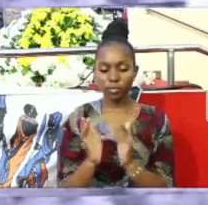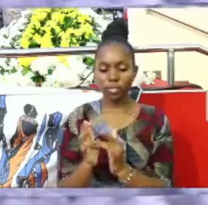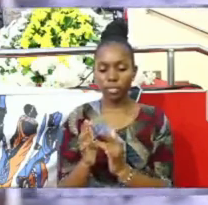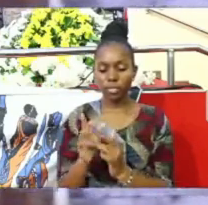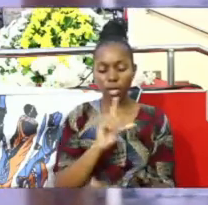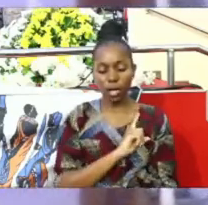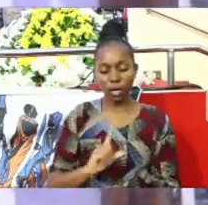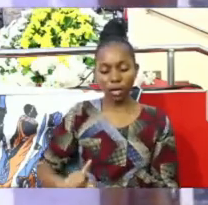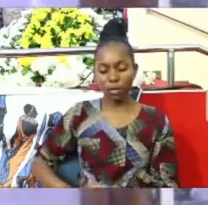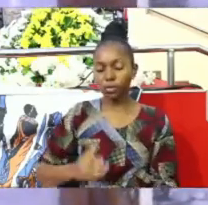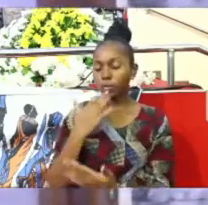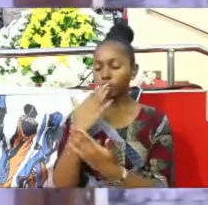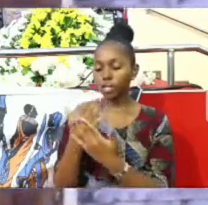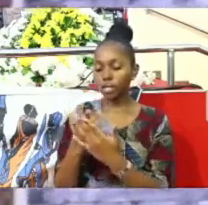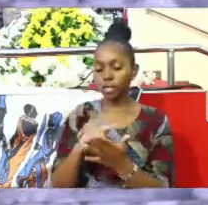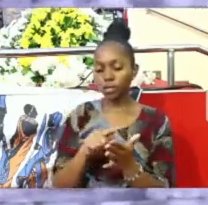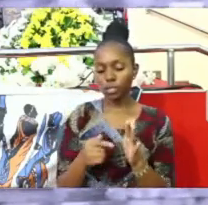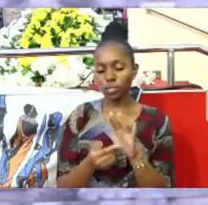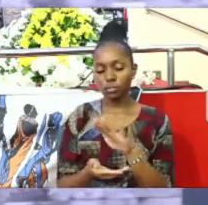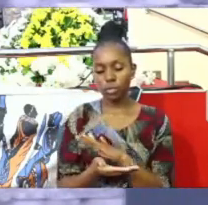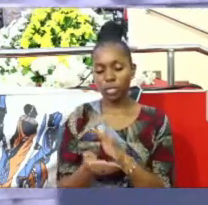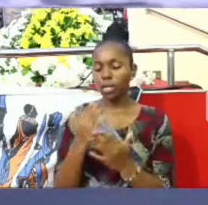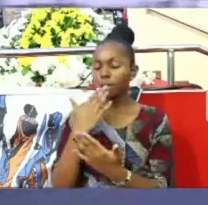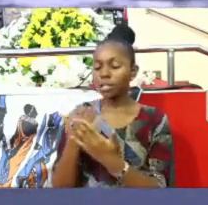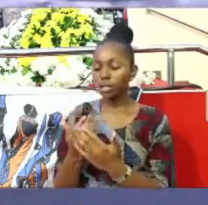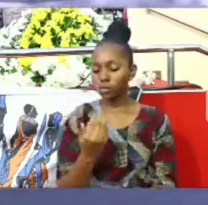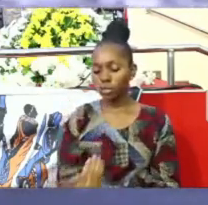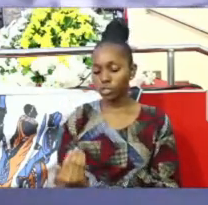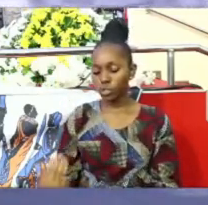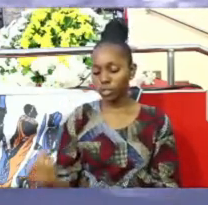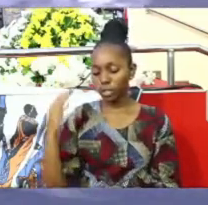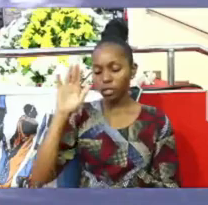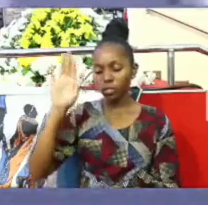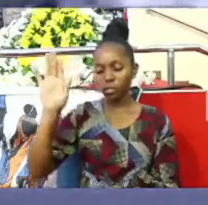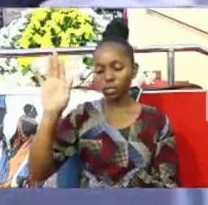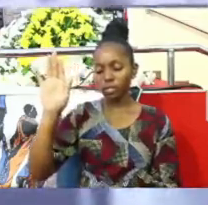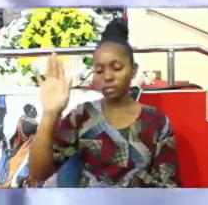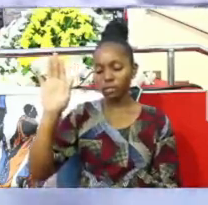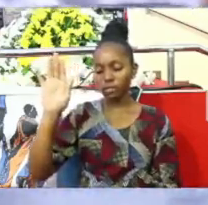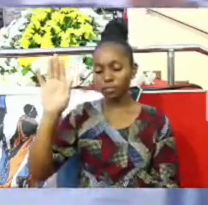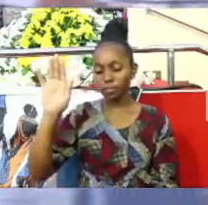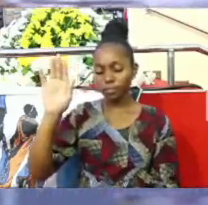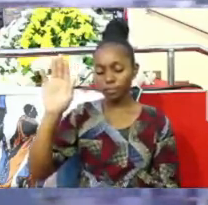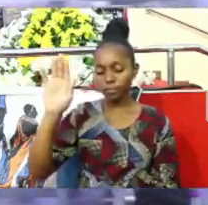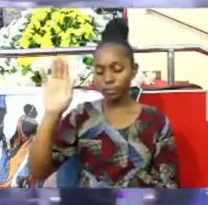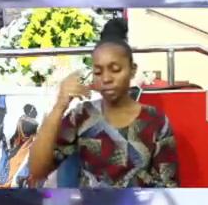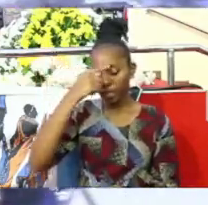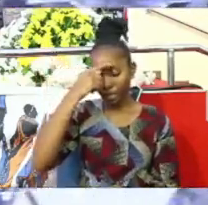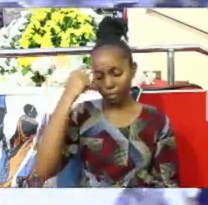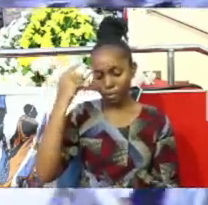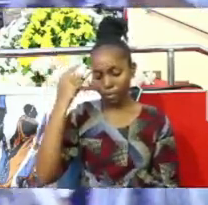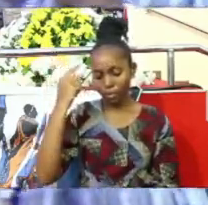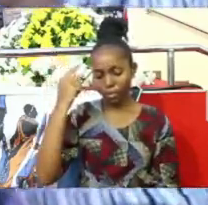this morning. Thank you because of their children. Thank you because of their business, O God. Their